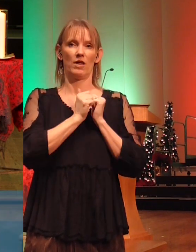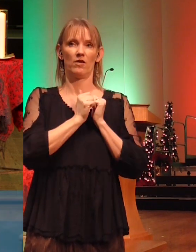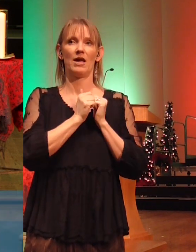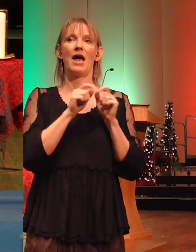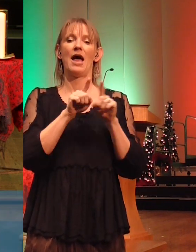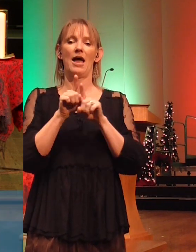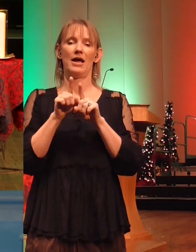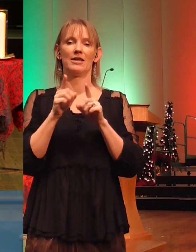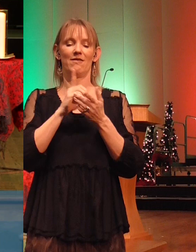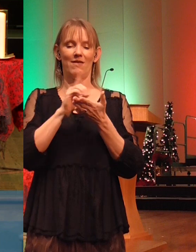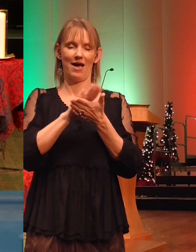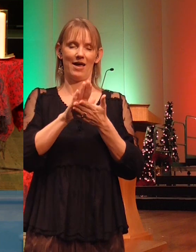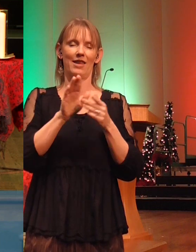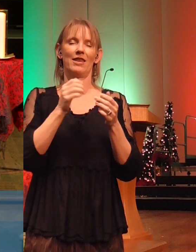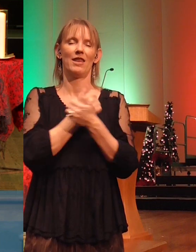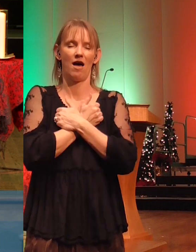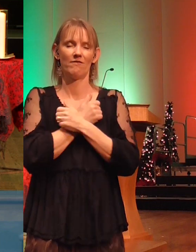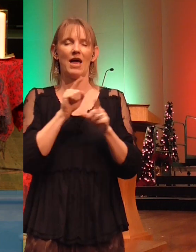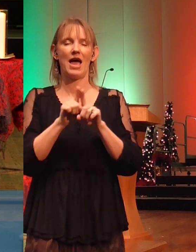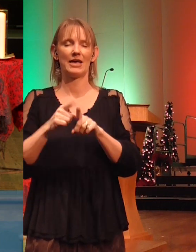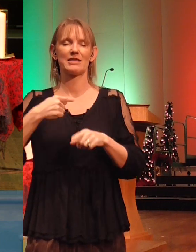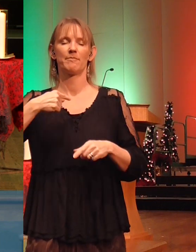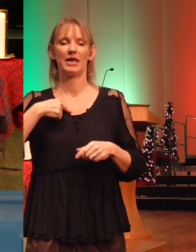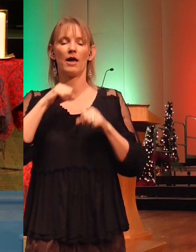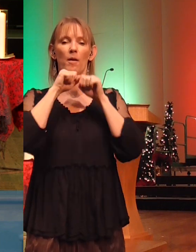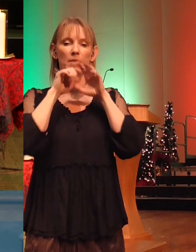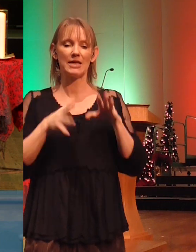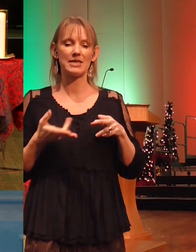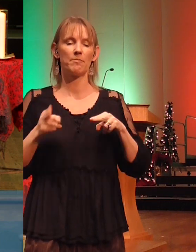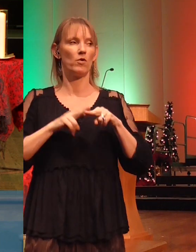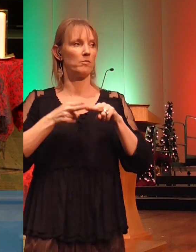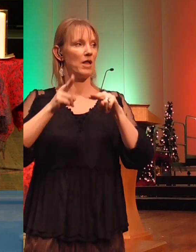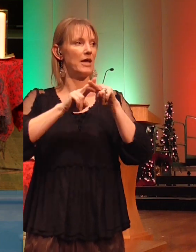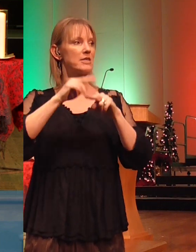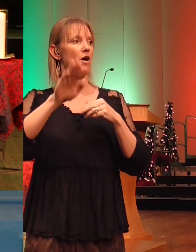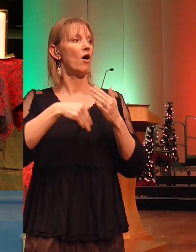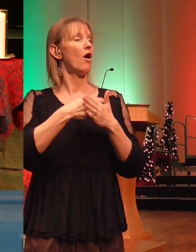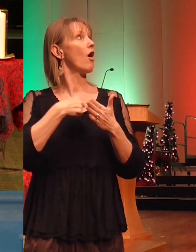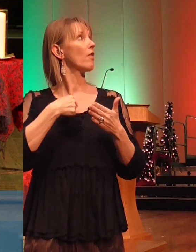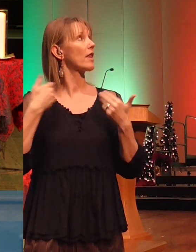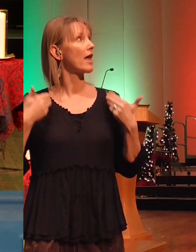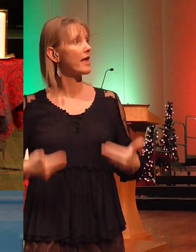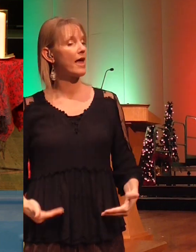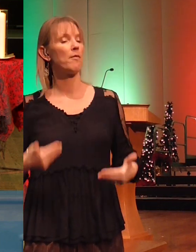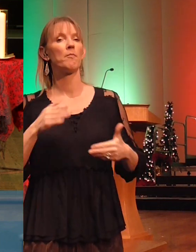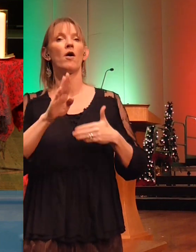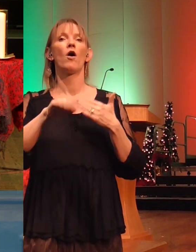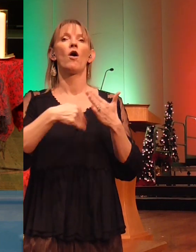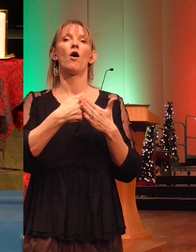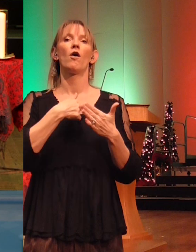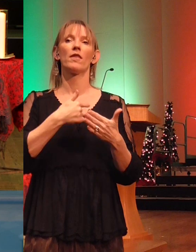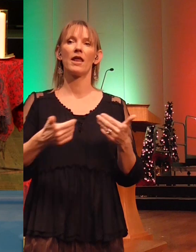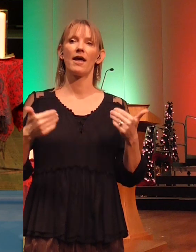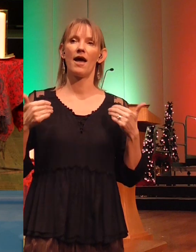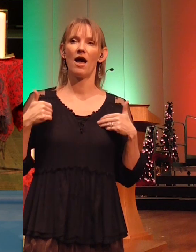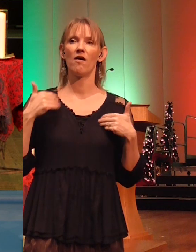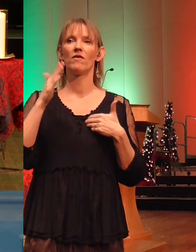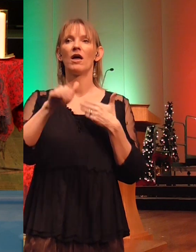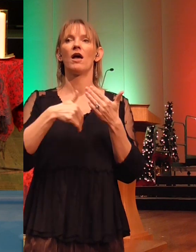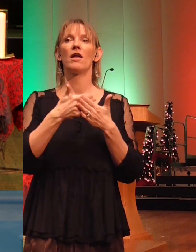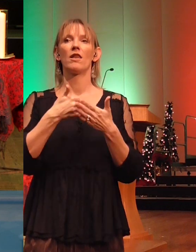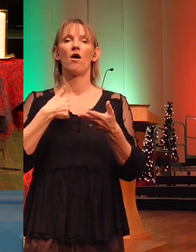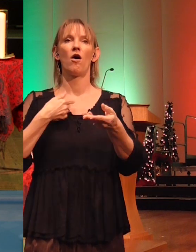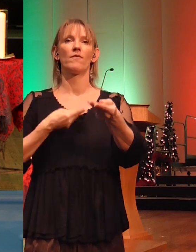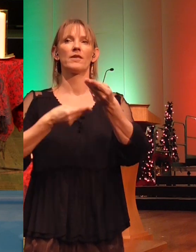together, divine love, as me, blesses and multiplies all that I am, all that I